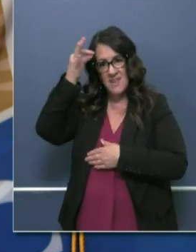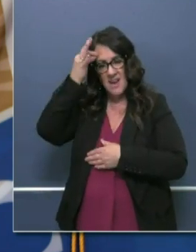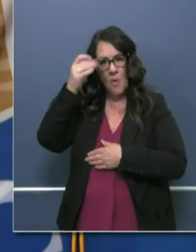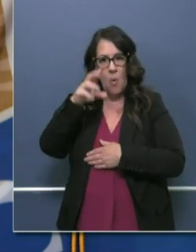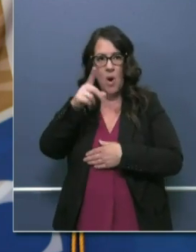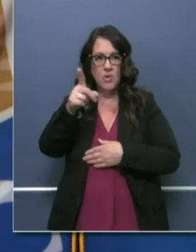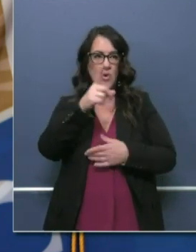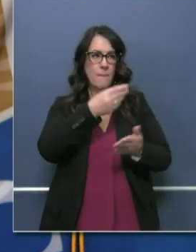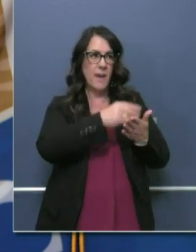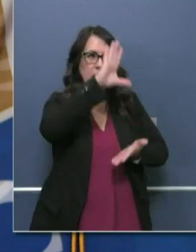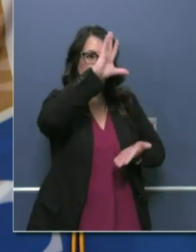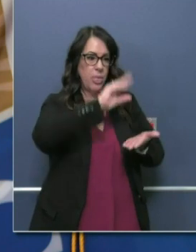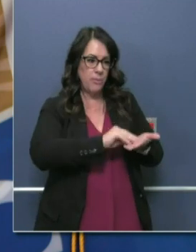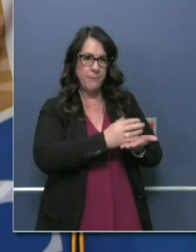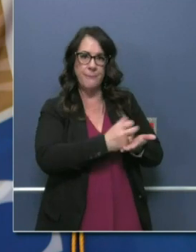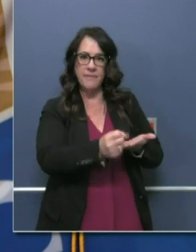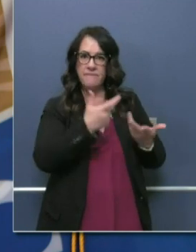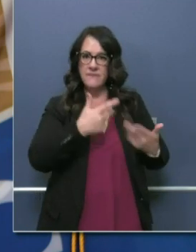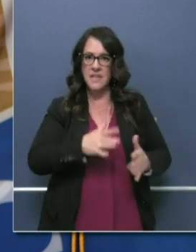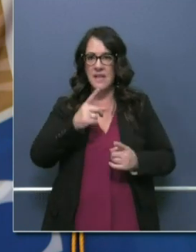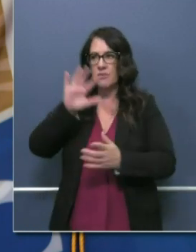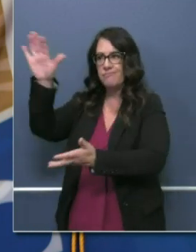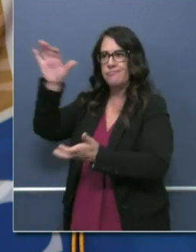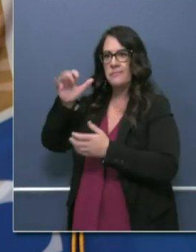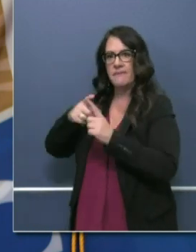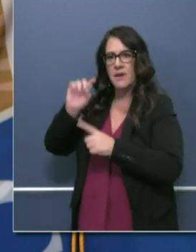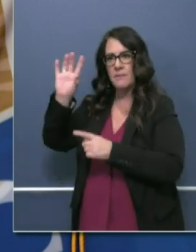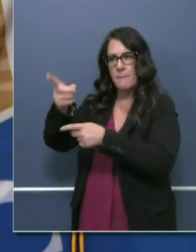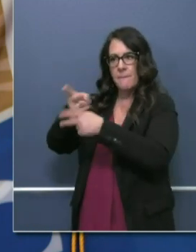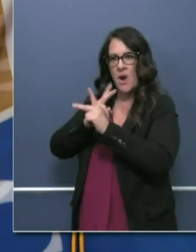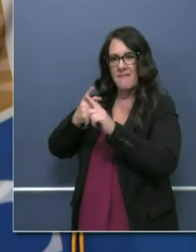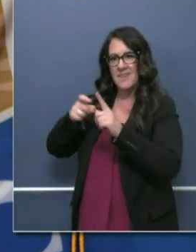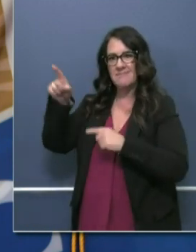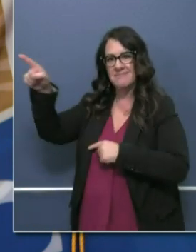state trust fund money, or is it borrowing from the federal government in some kind of